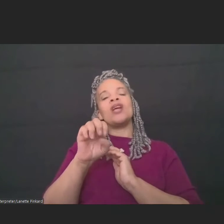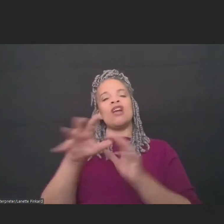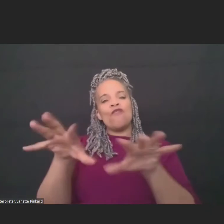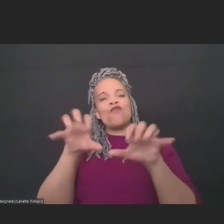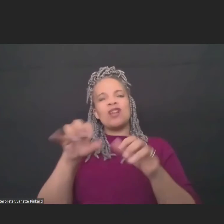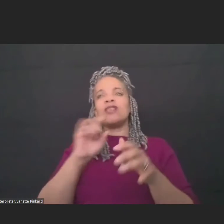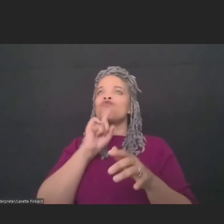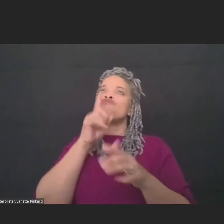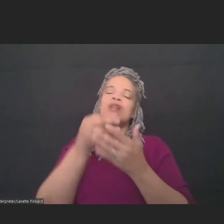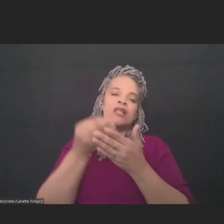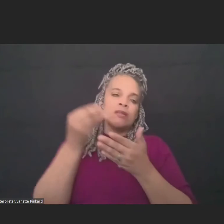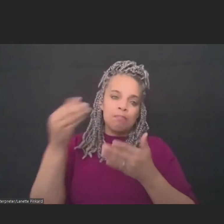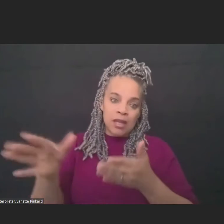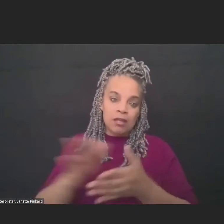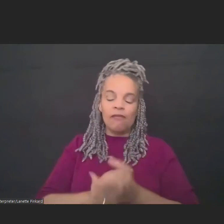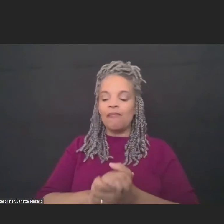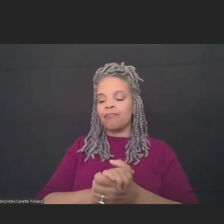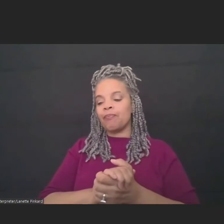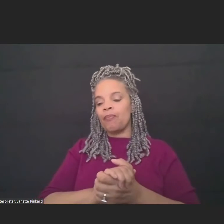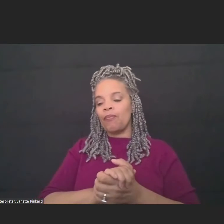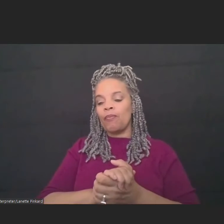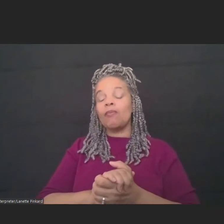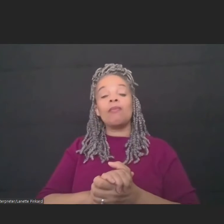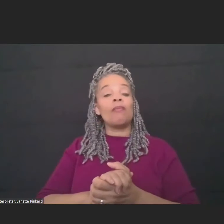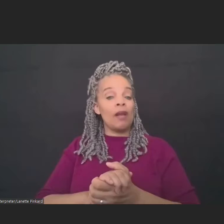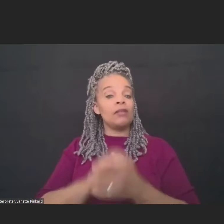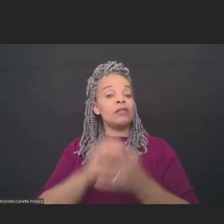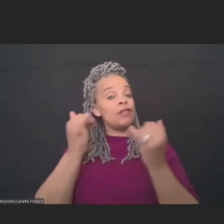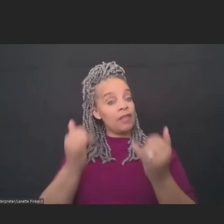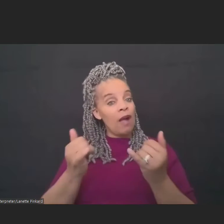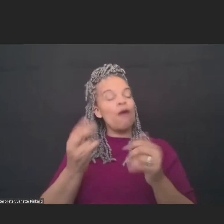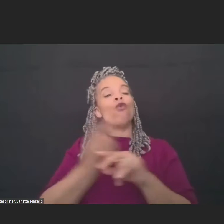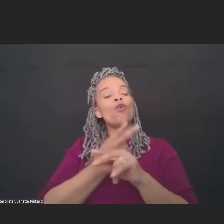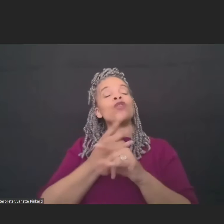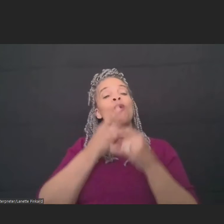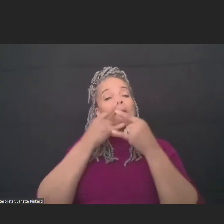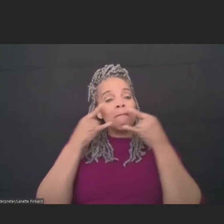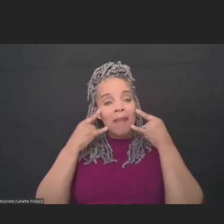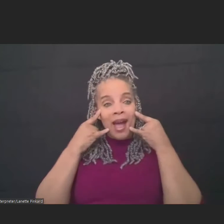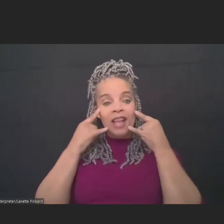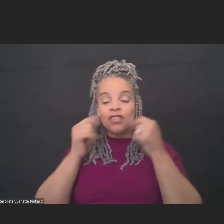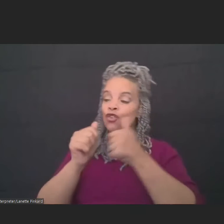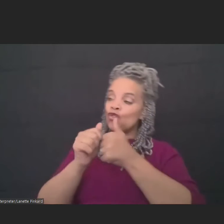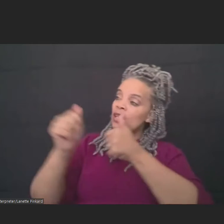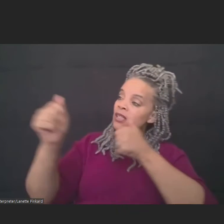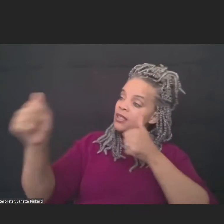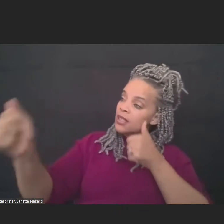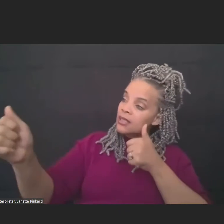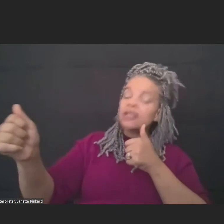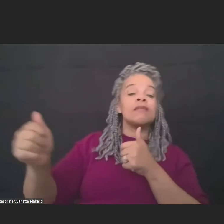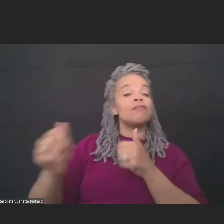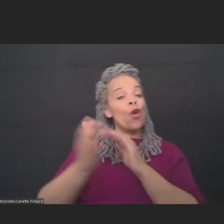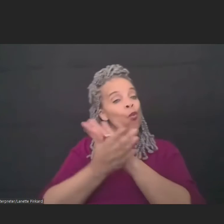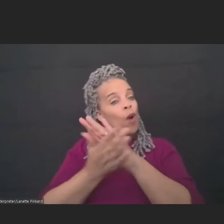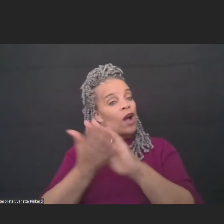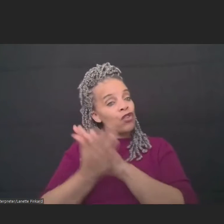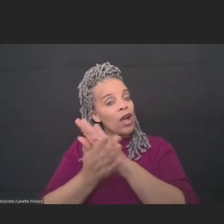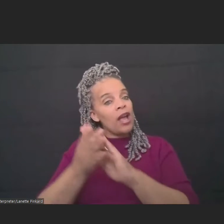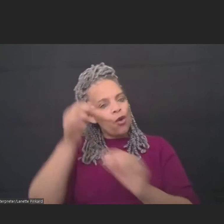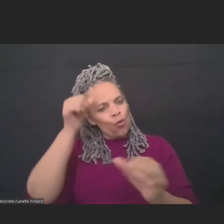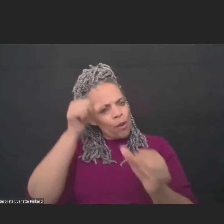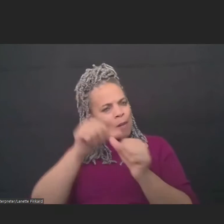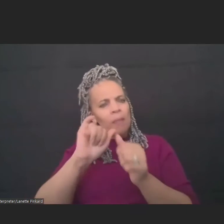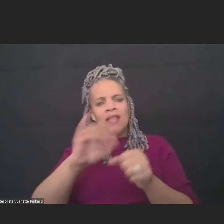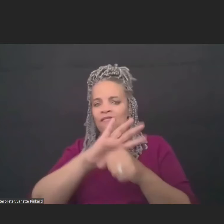expensive. With that, please wear your mask, stay socially distanced, wash your hands. Remember that